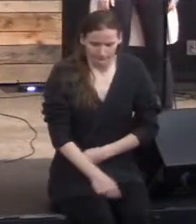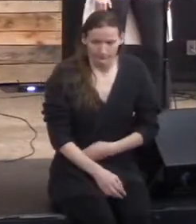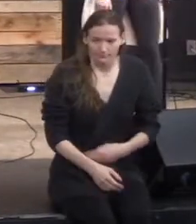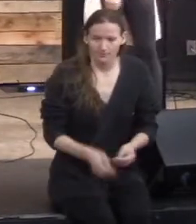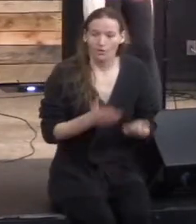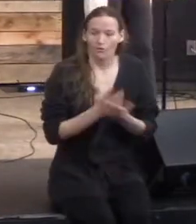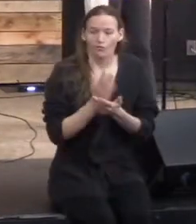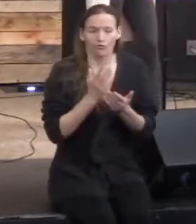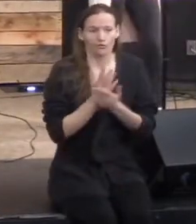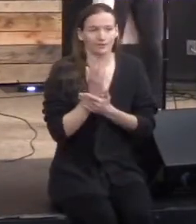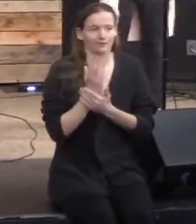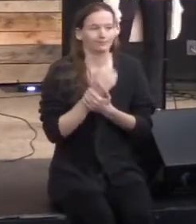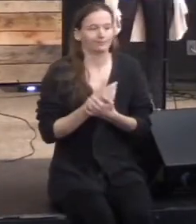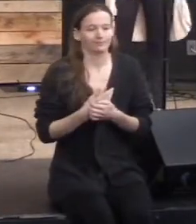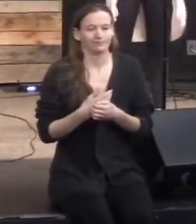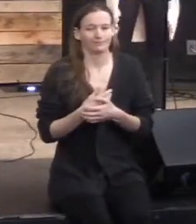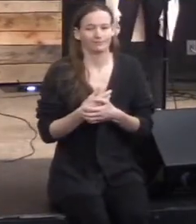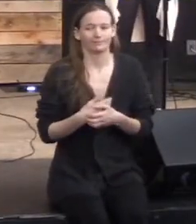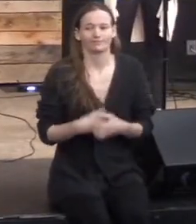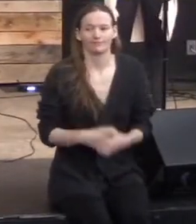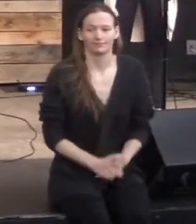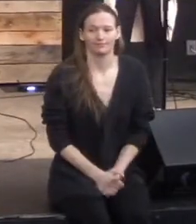All right.